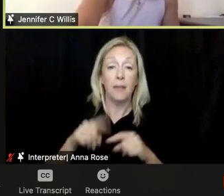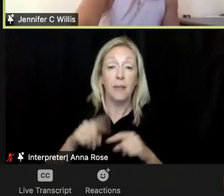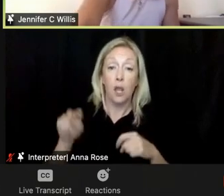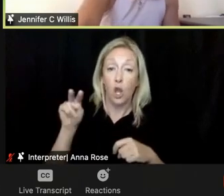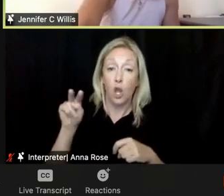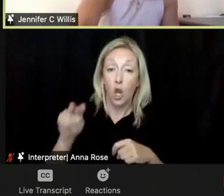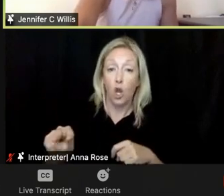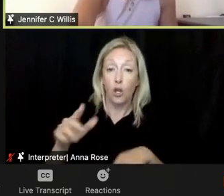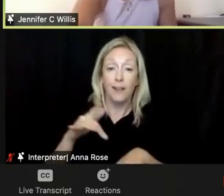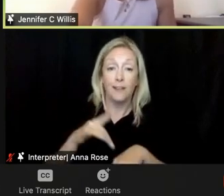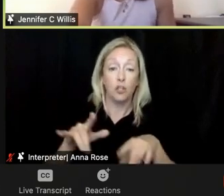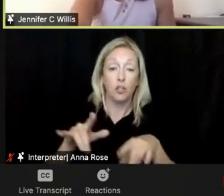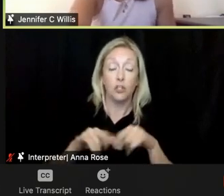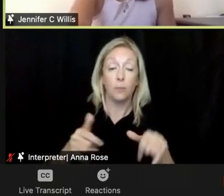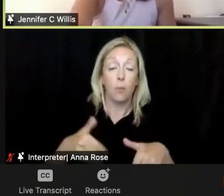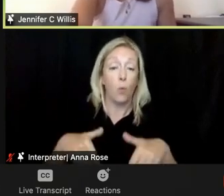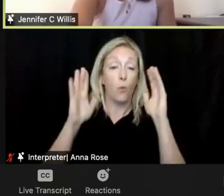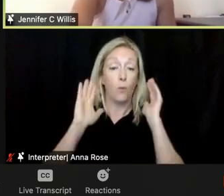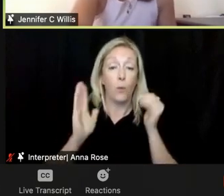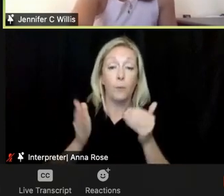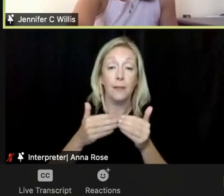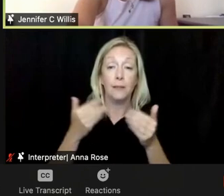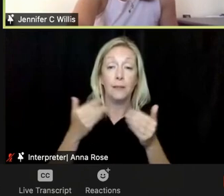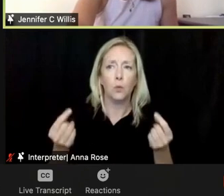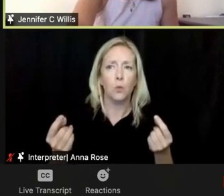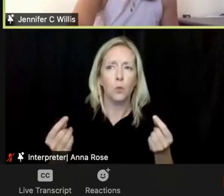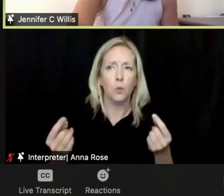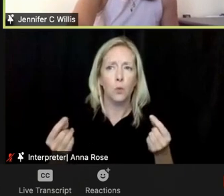physical contact with someone at the same time, hint, hint.